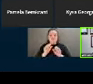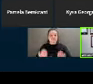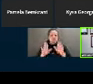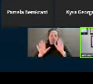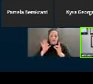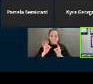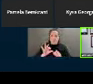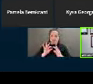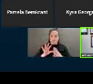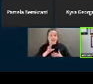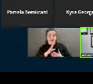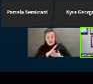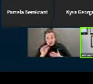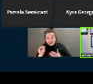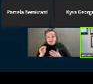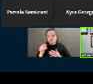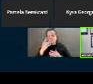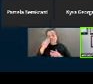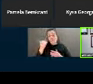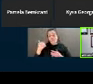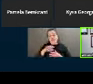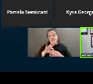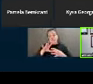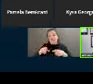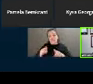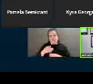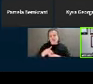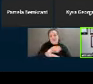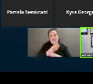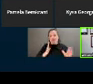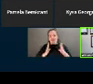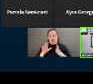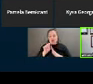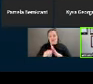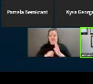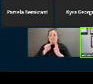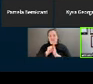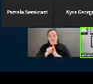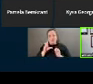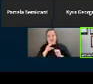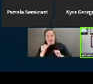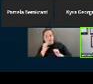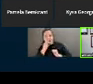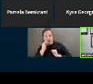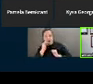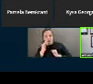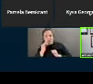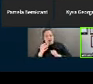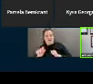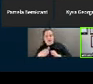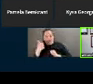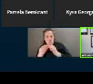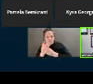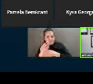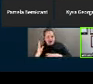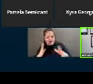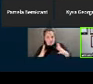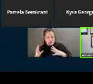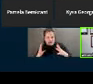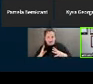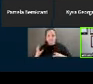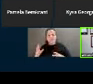attention given its relevance around the previous holiday season, and of course, certainly applicable to the impending holidays, but also the continued threats